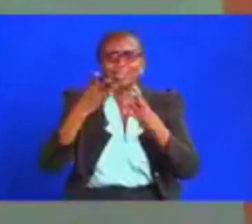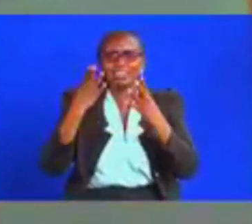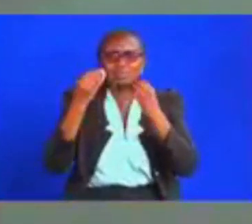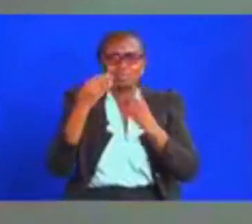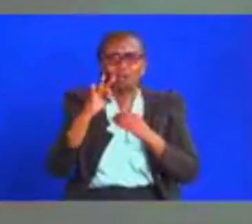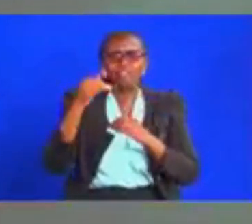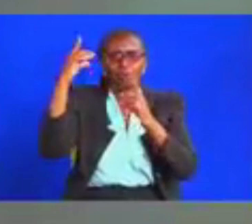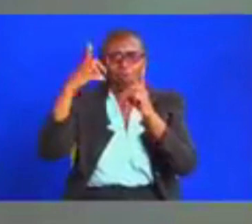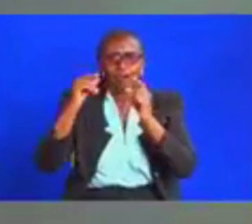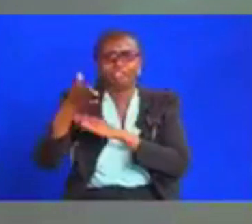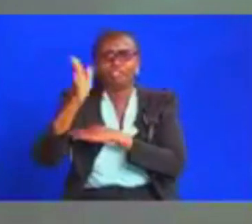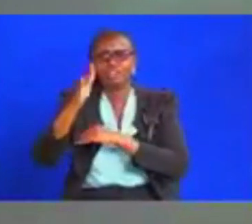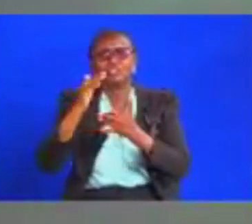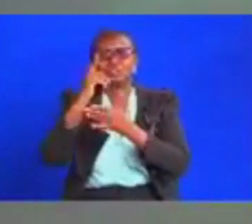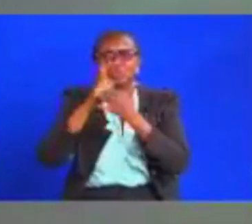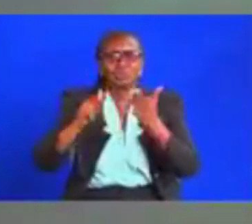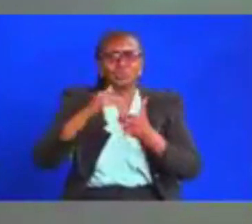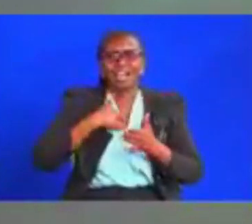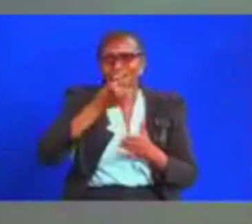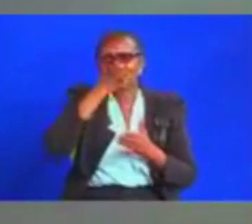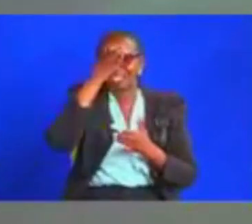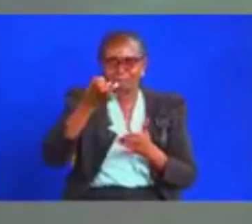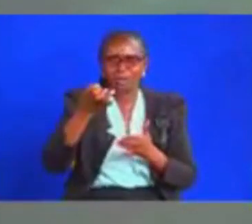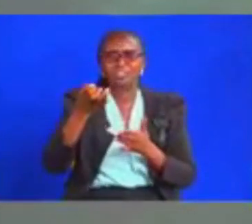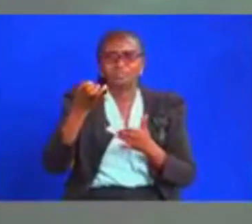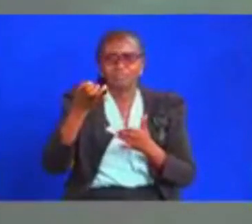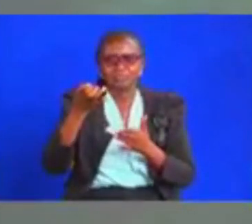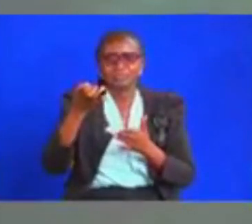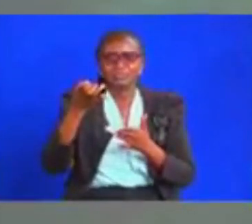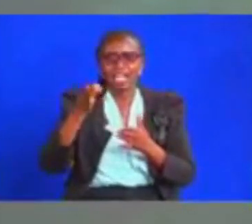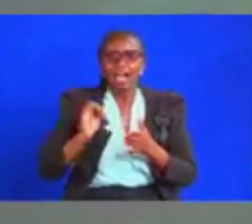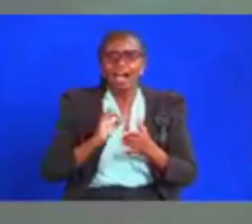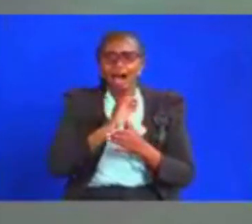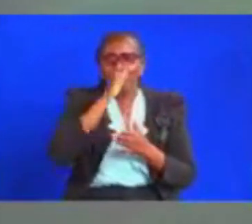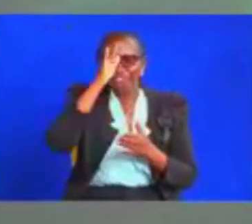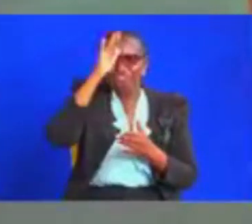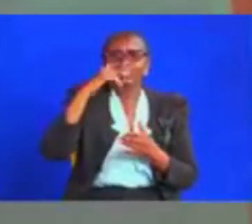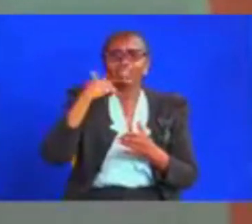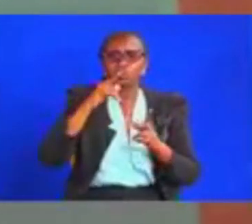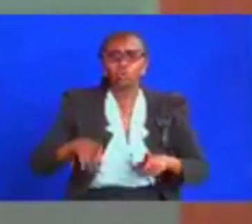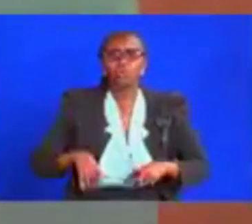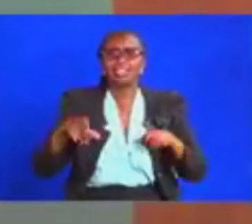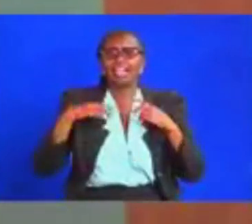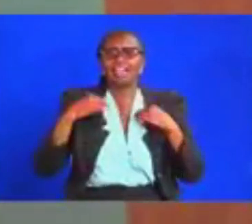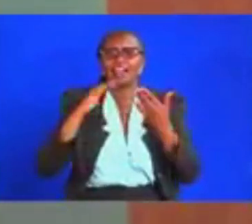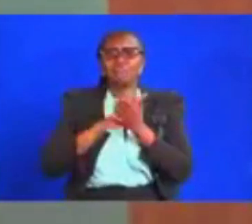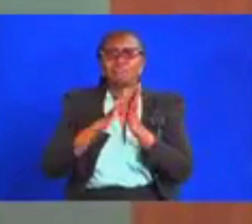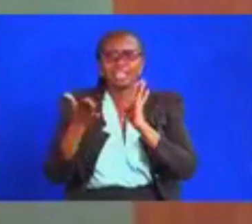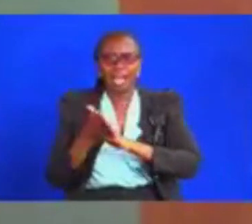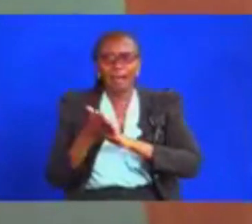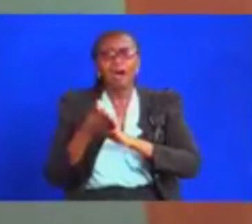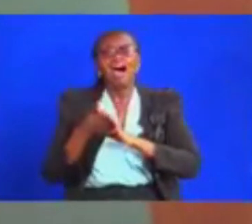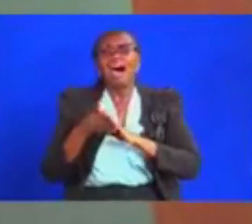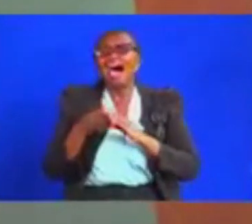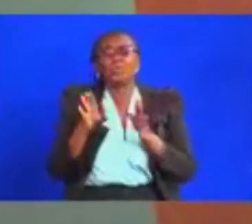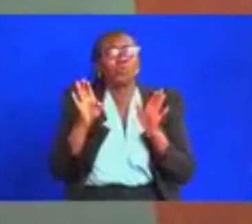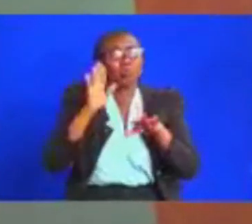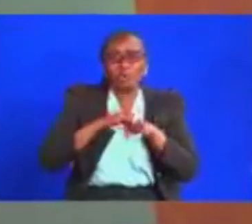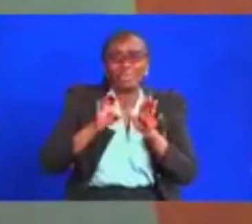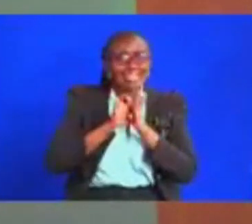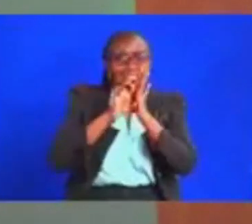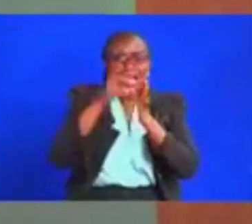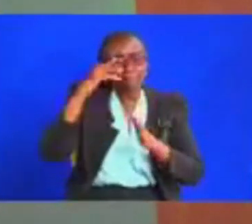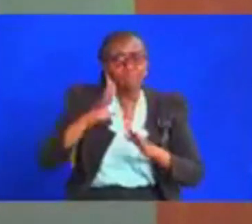gospel is what we have ignored to our peril. Our fathers whose lives have become models for us today were people